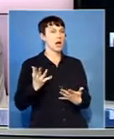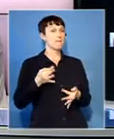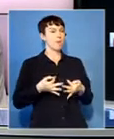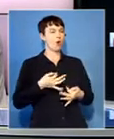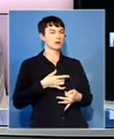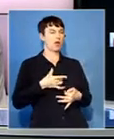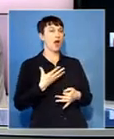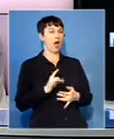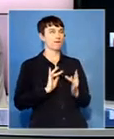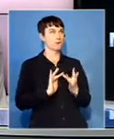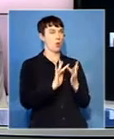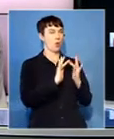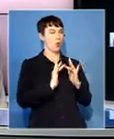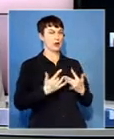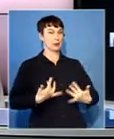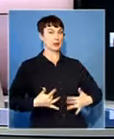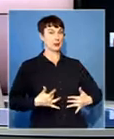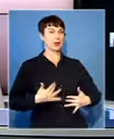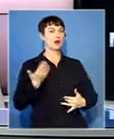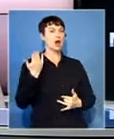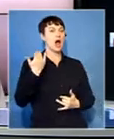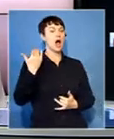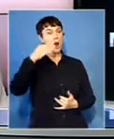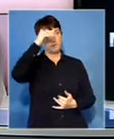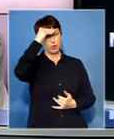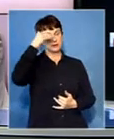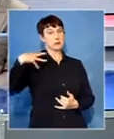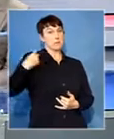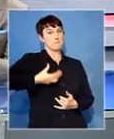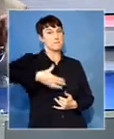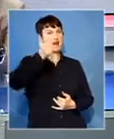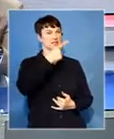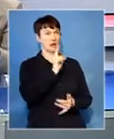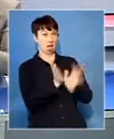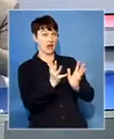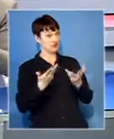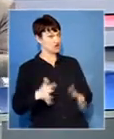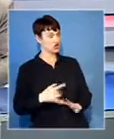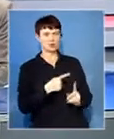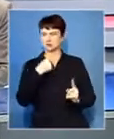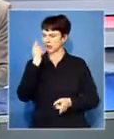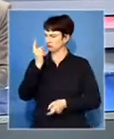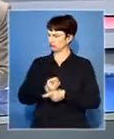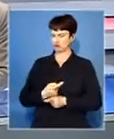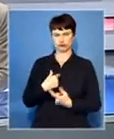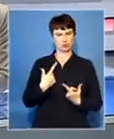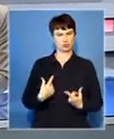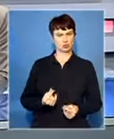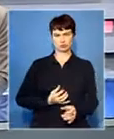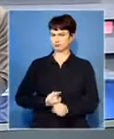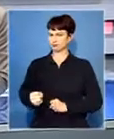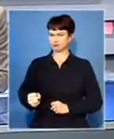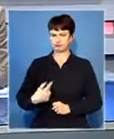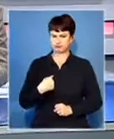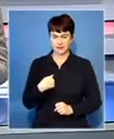political influence to former police? Well, he dismisses it, I mean, of course, which he has done consistently over the past